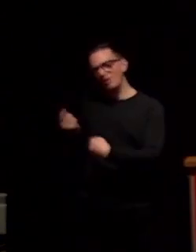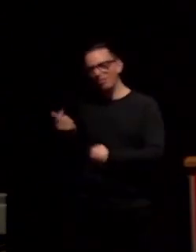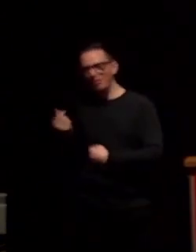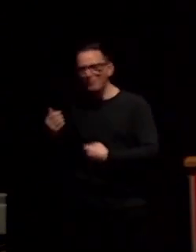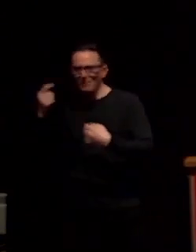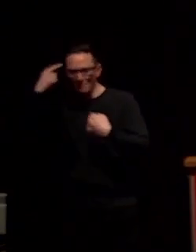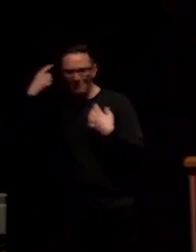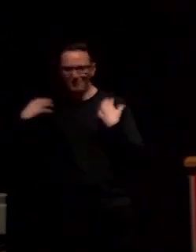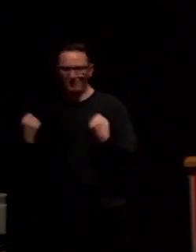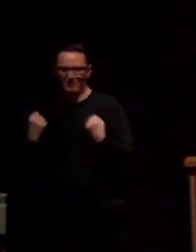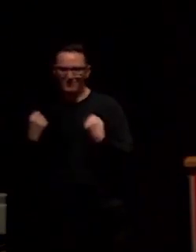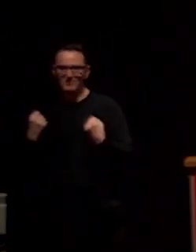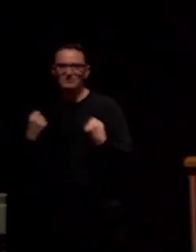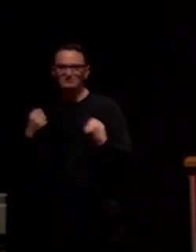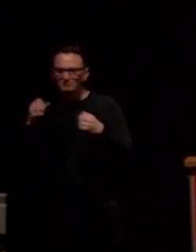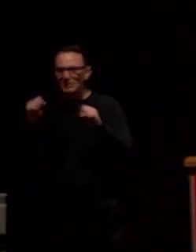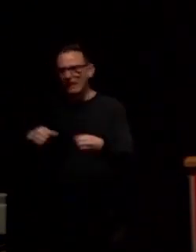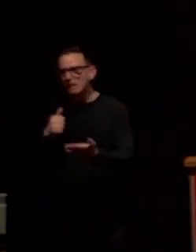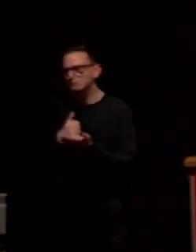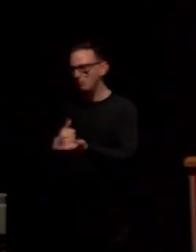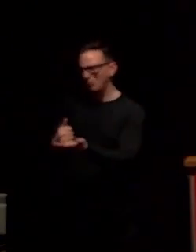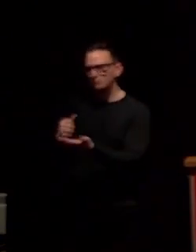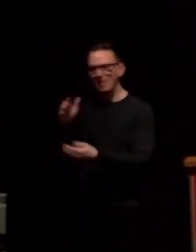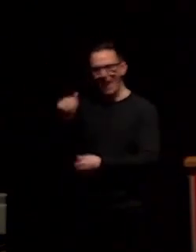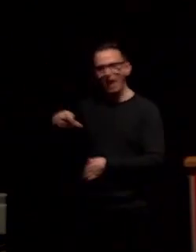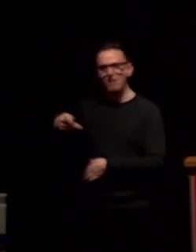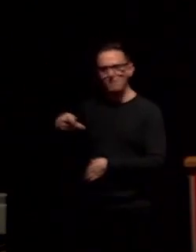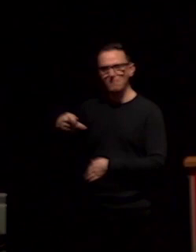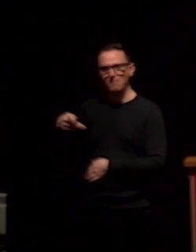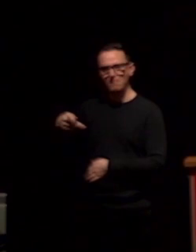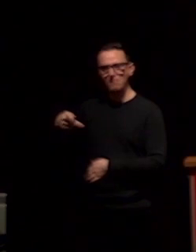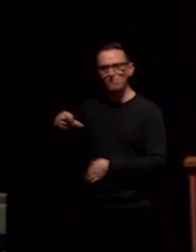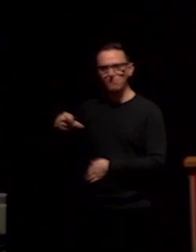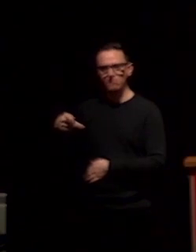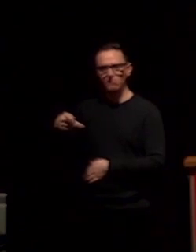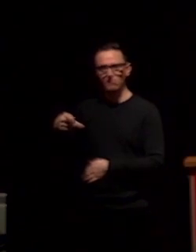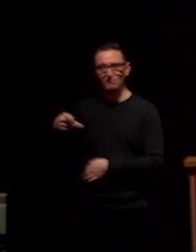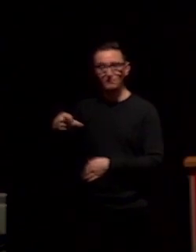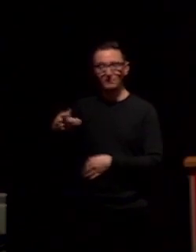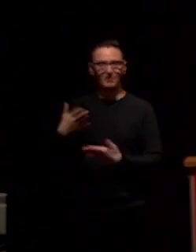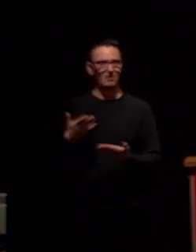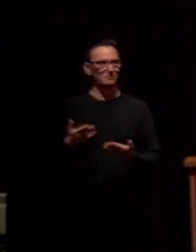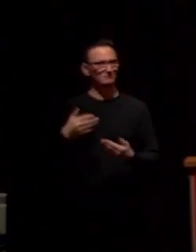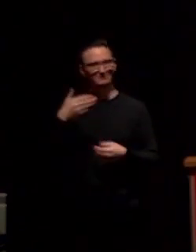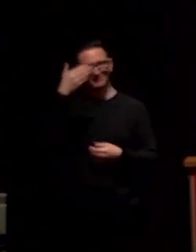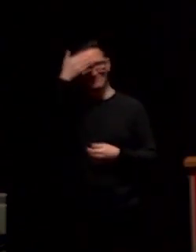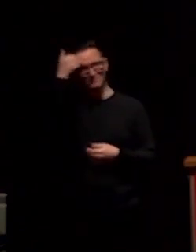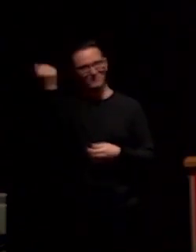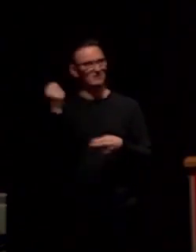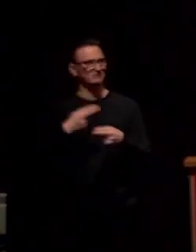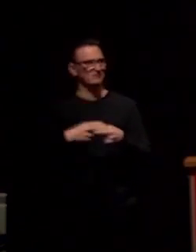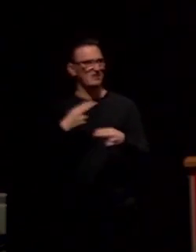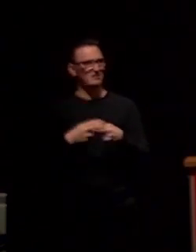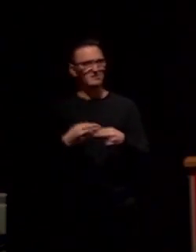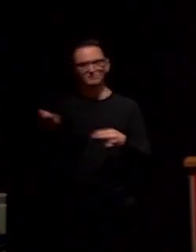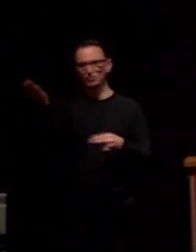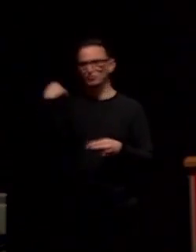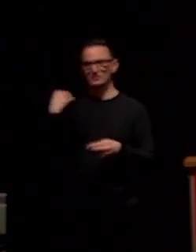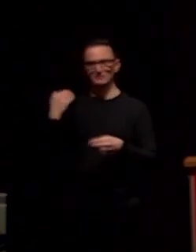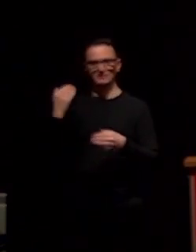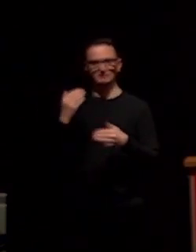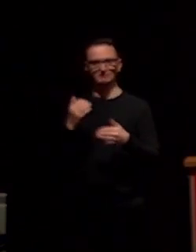effective, which we have in Minnesota and many other states as well. I'm forgetting his name off the top of my head, but he used to be head